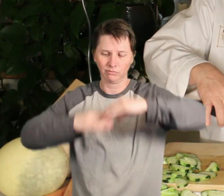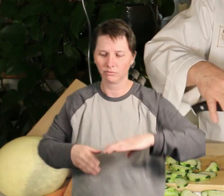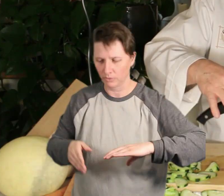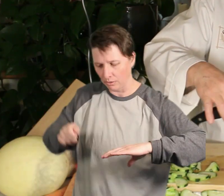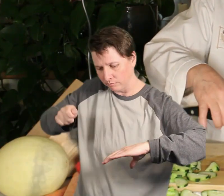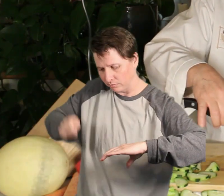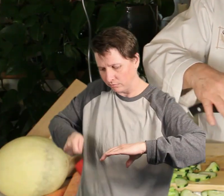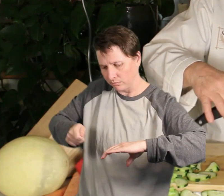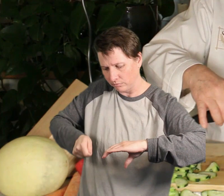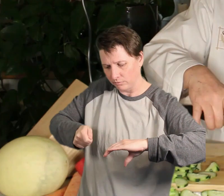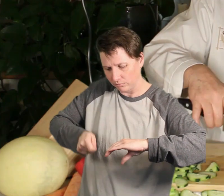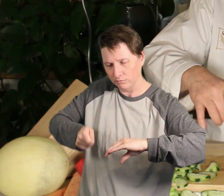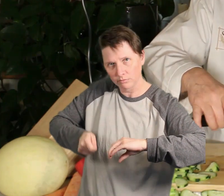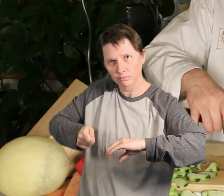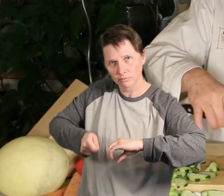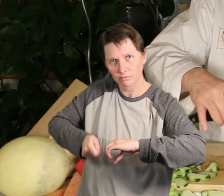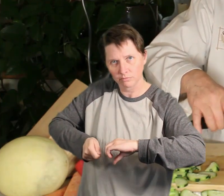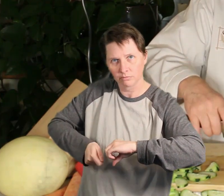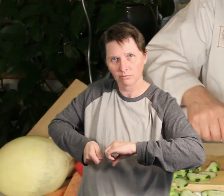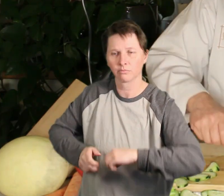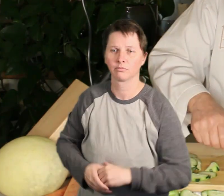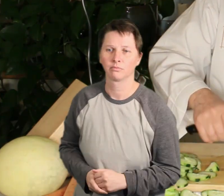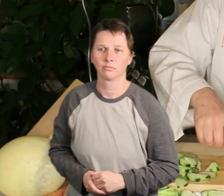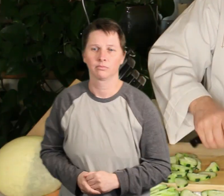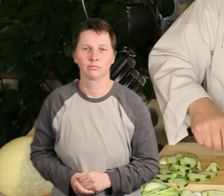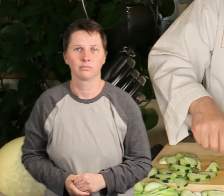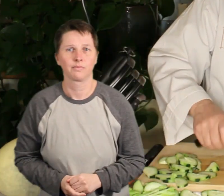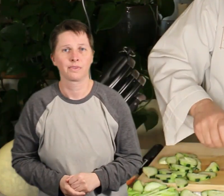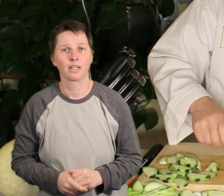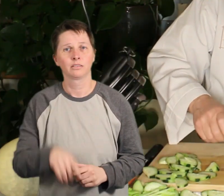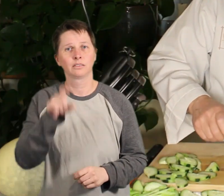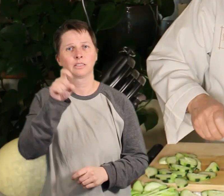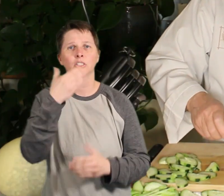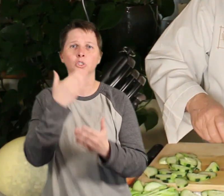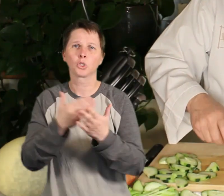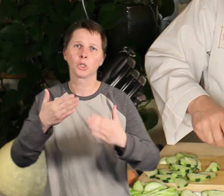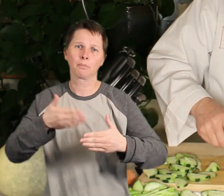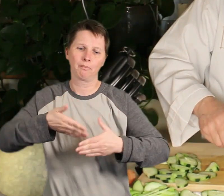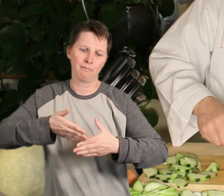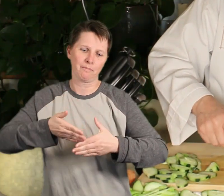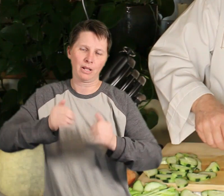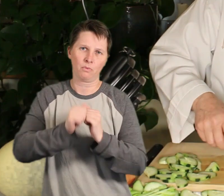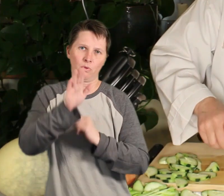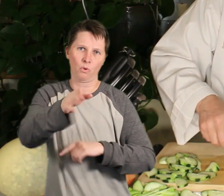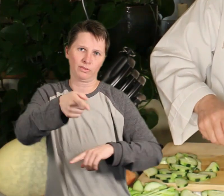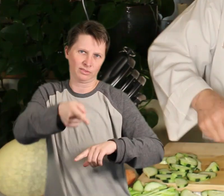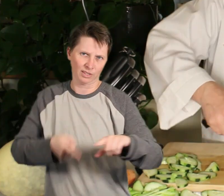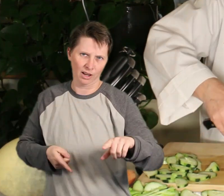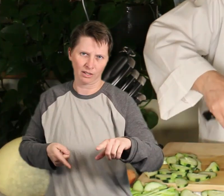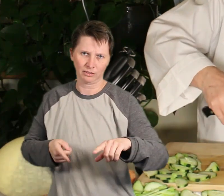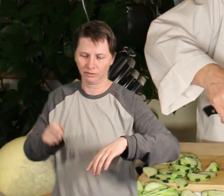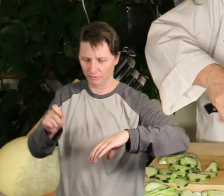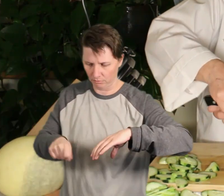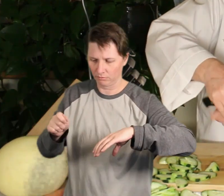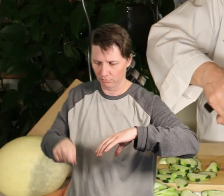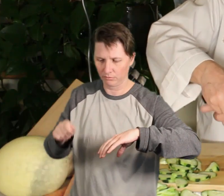important for the knives to be balanced, as we talked about before. This is when you do this and balance it, there's a little